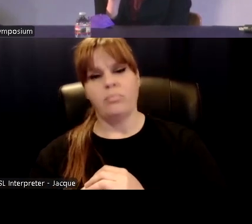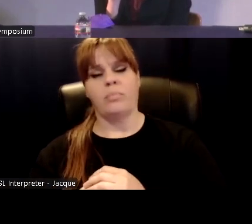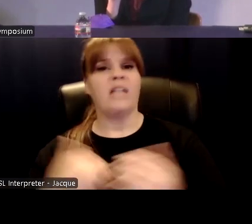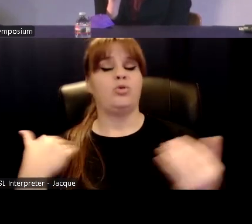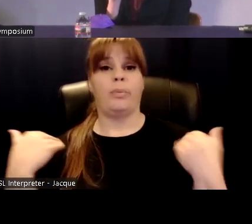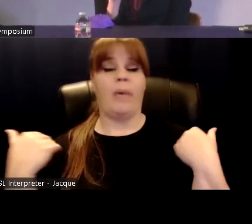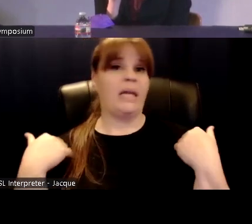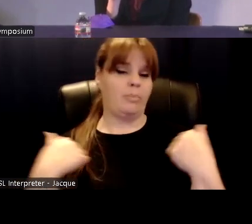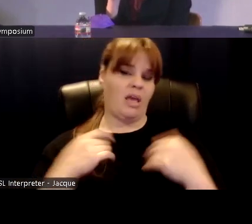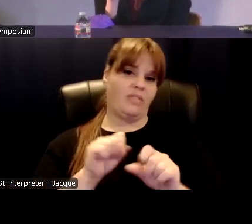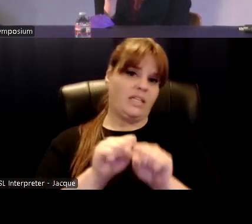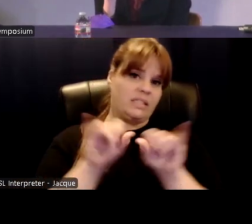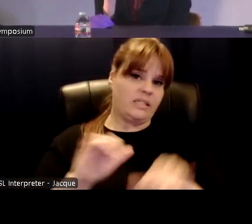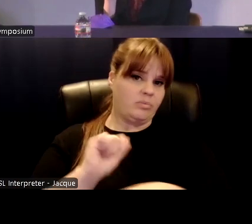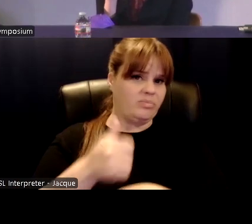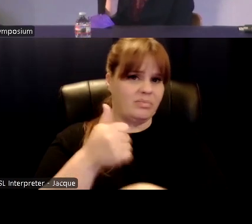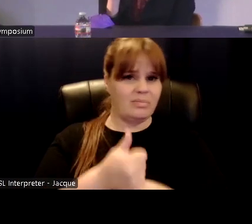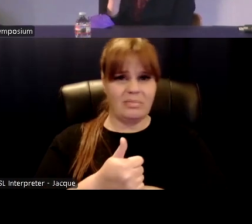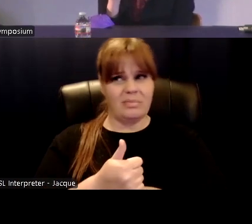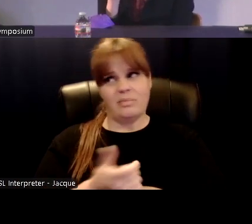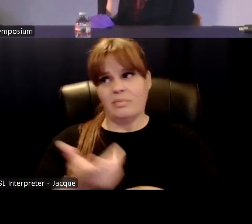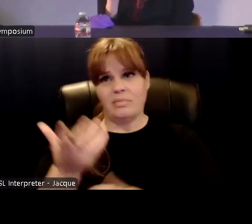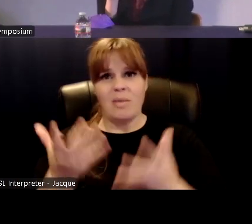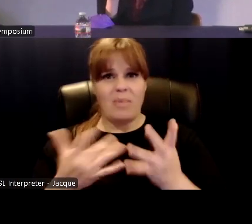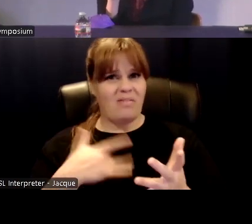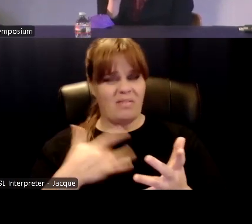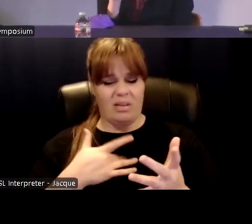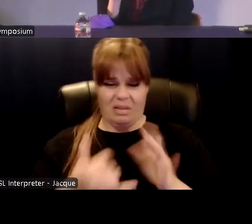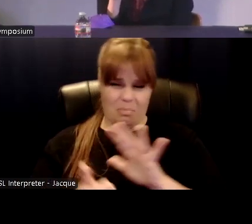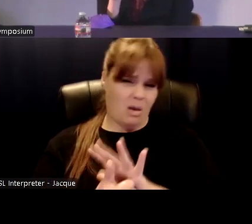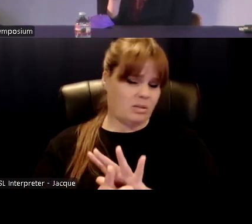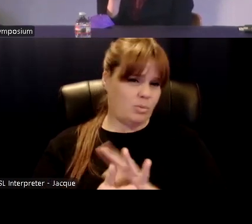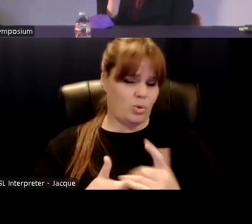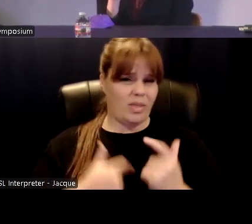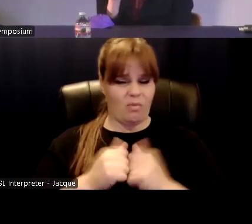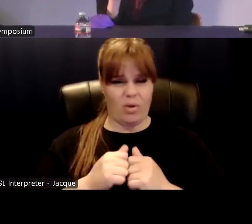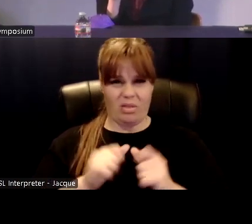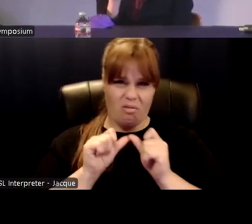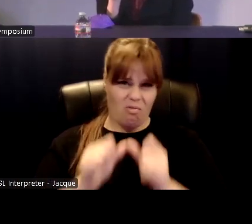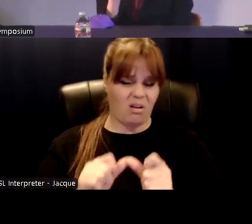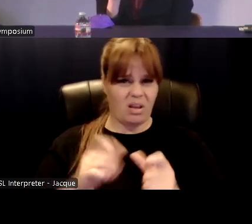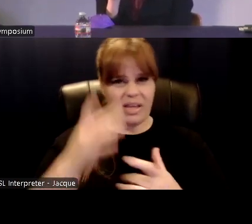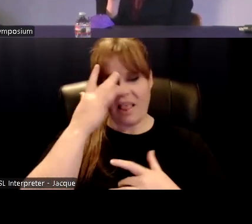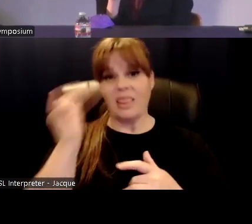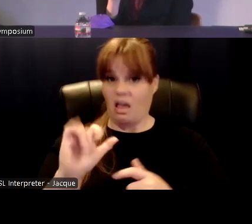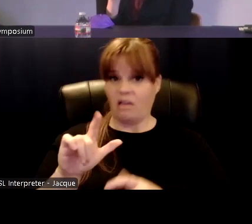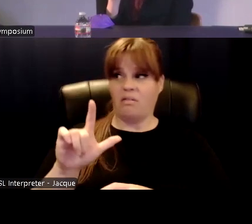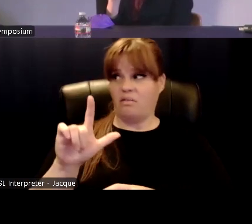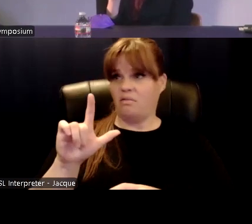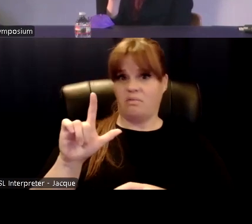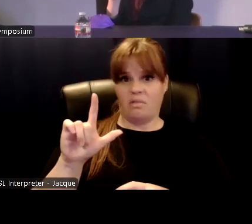place that make it near impossible to live with a chronic illness like long COVID in our country. And